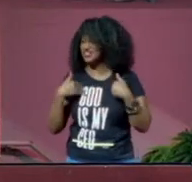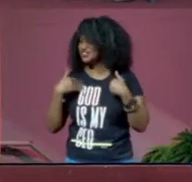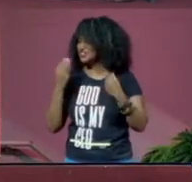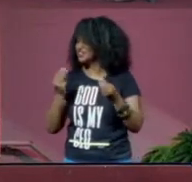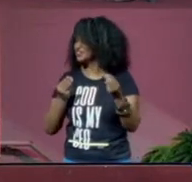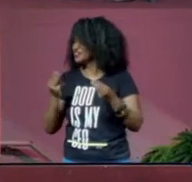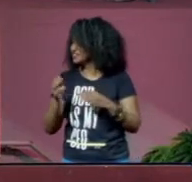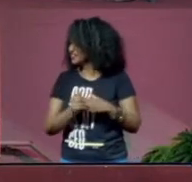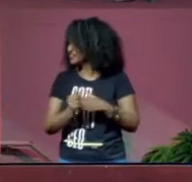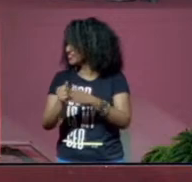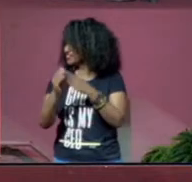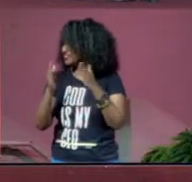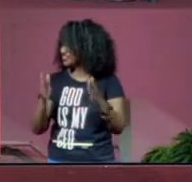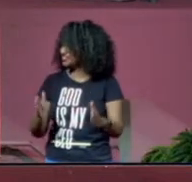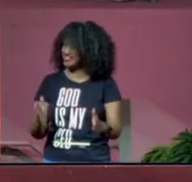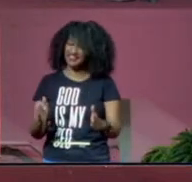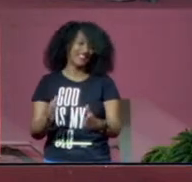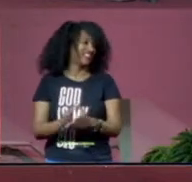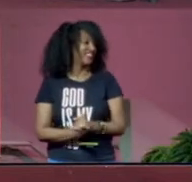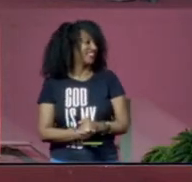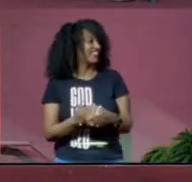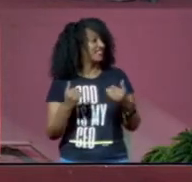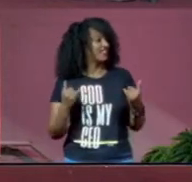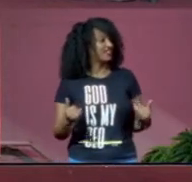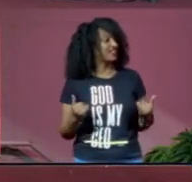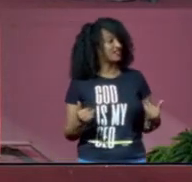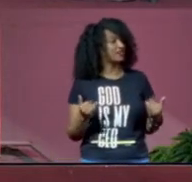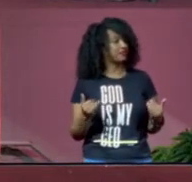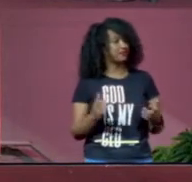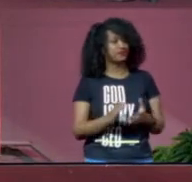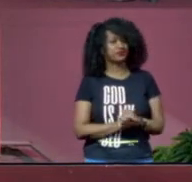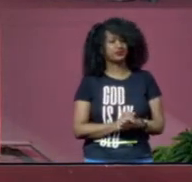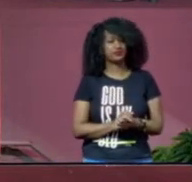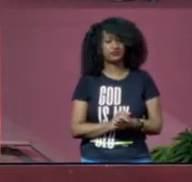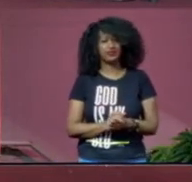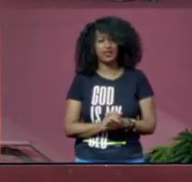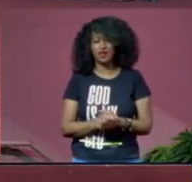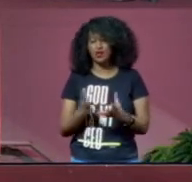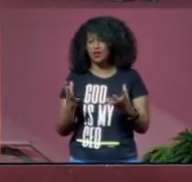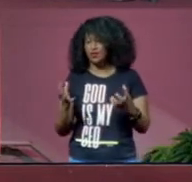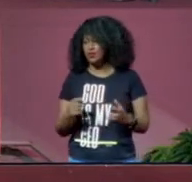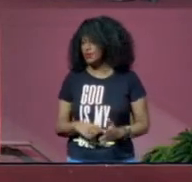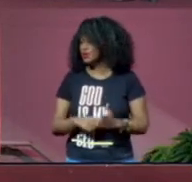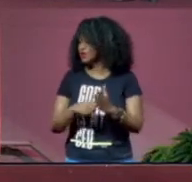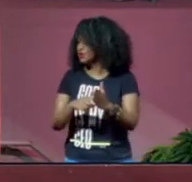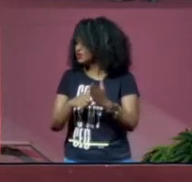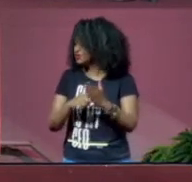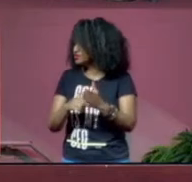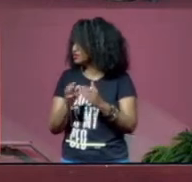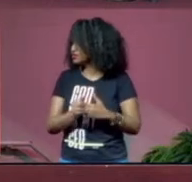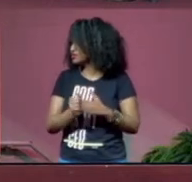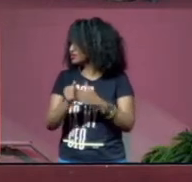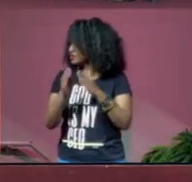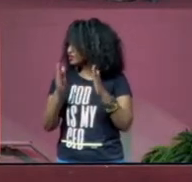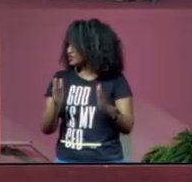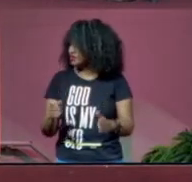sure that I take another point of pastoral privilege at the end so that we acknowledge them again for their tremendous work,